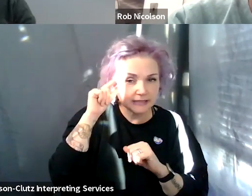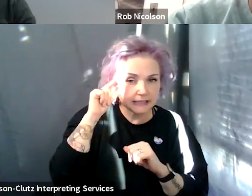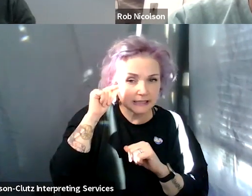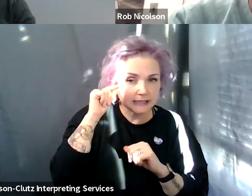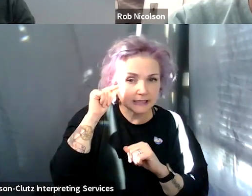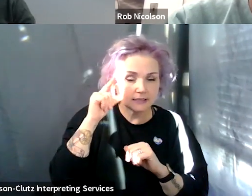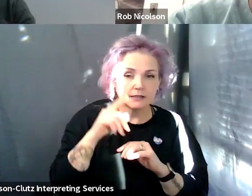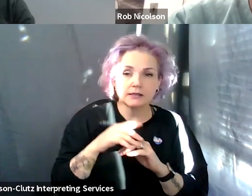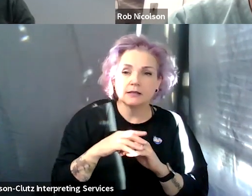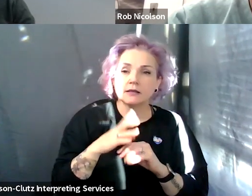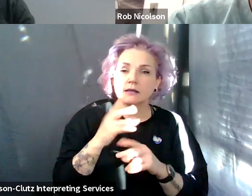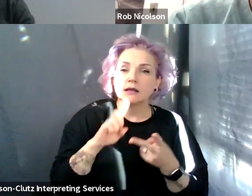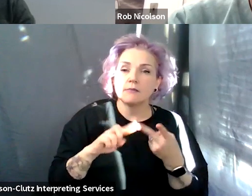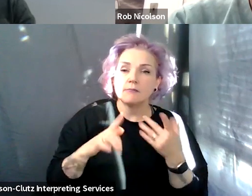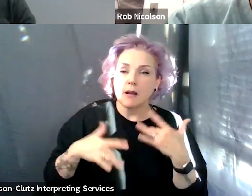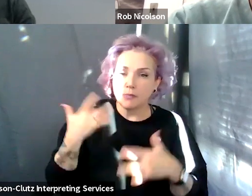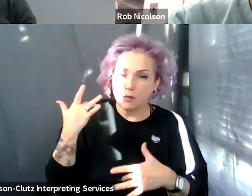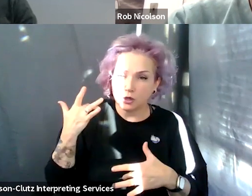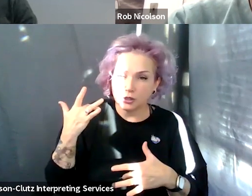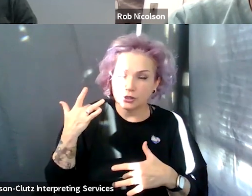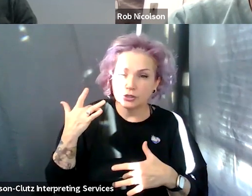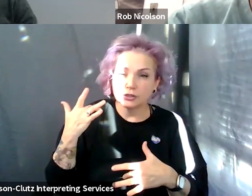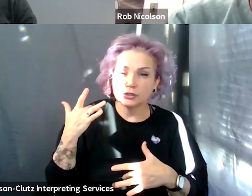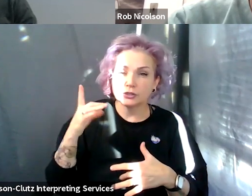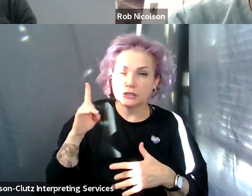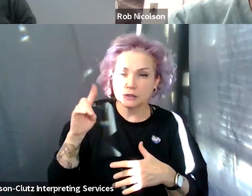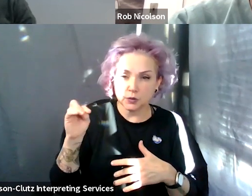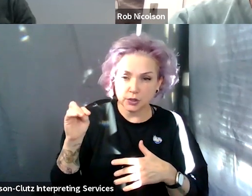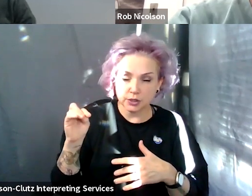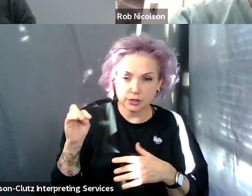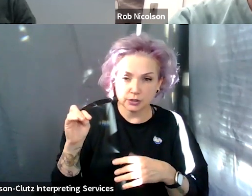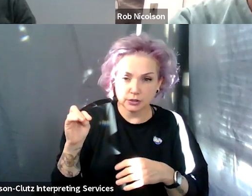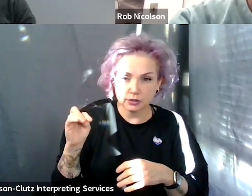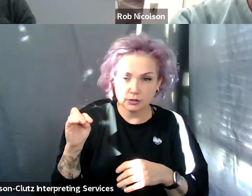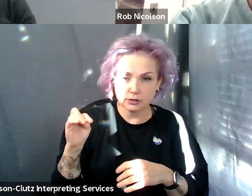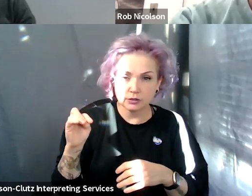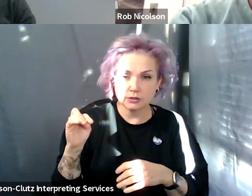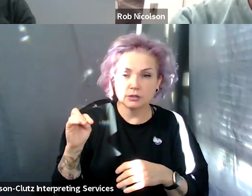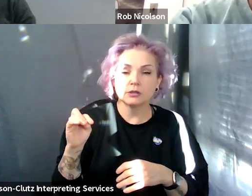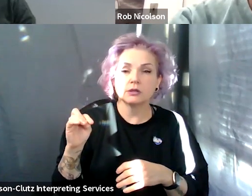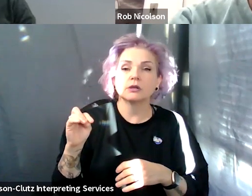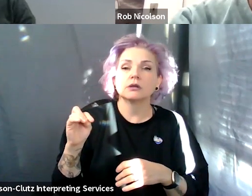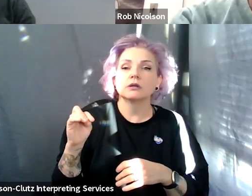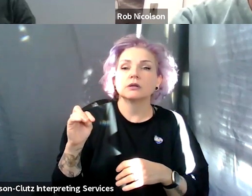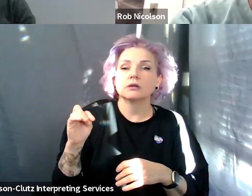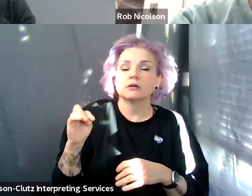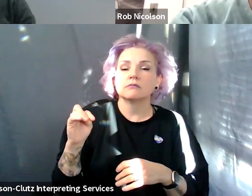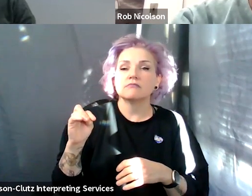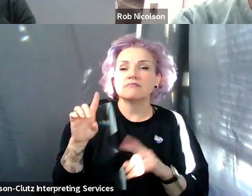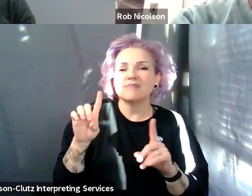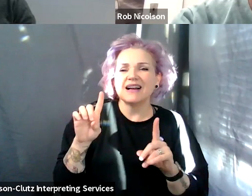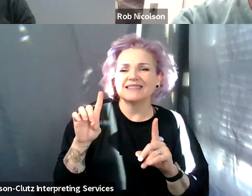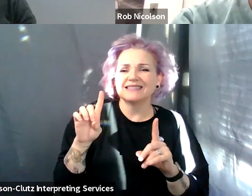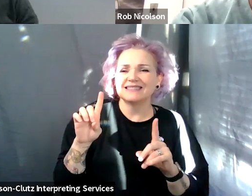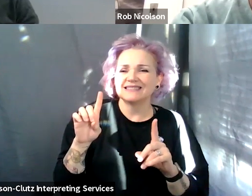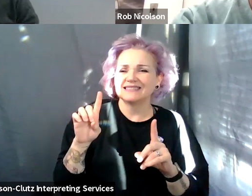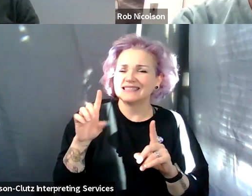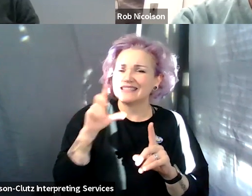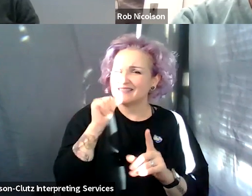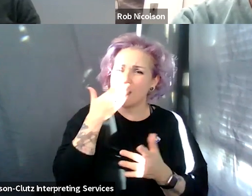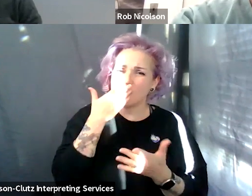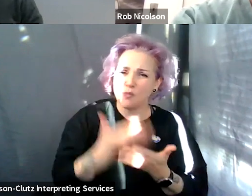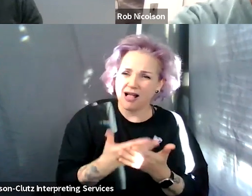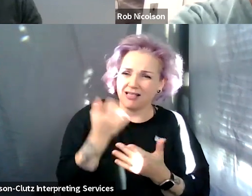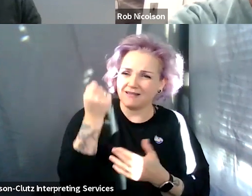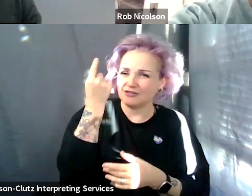and with bipolar disorder. So, and again, it's not as well understood. There aren't very